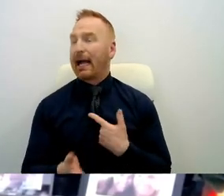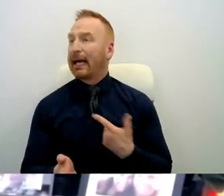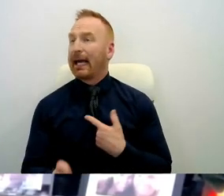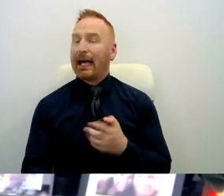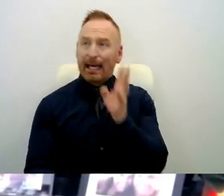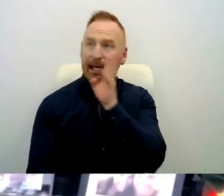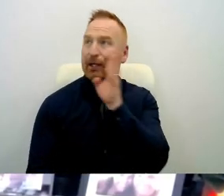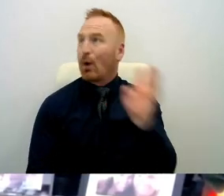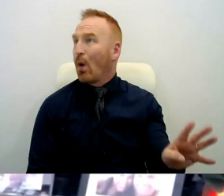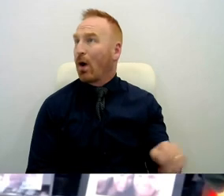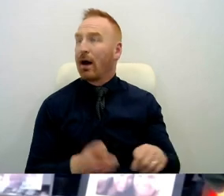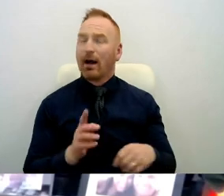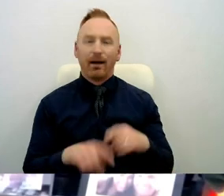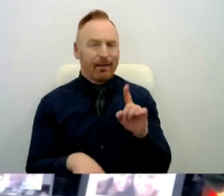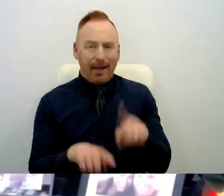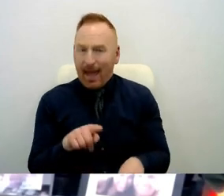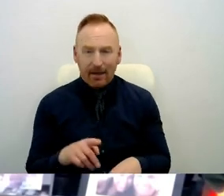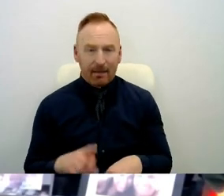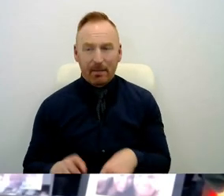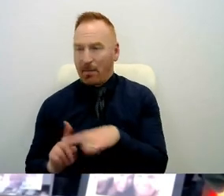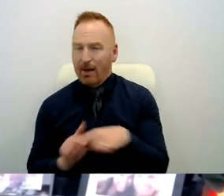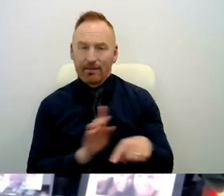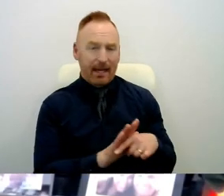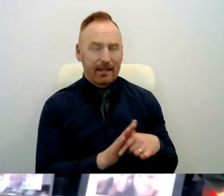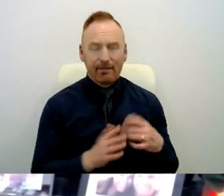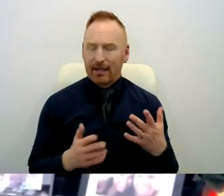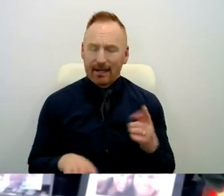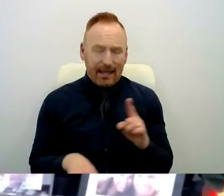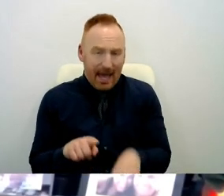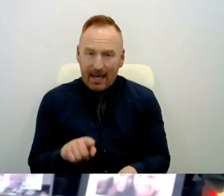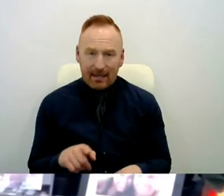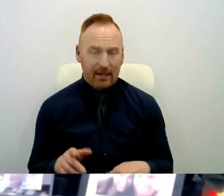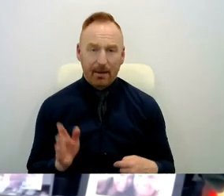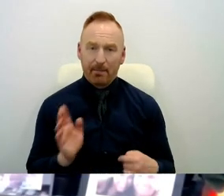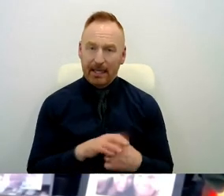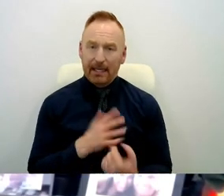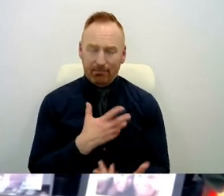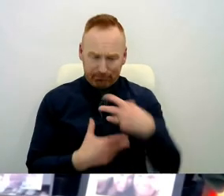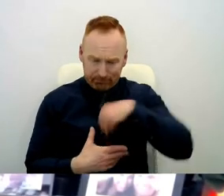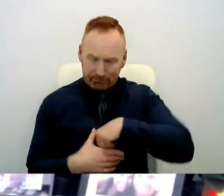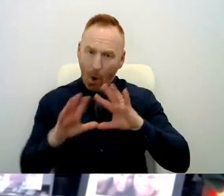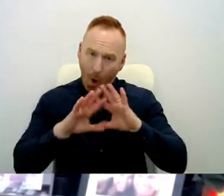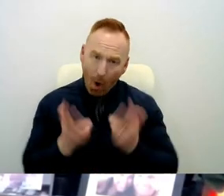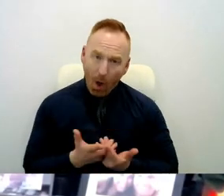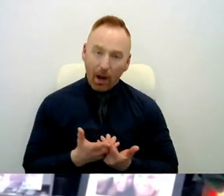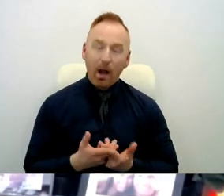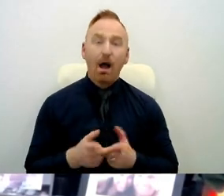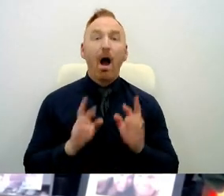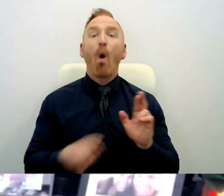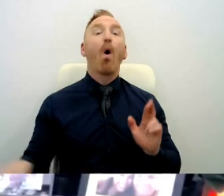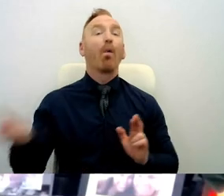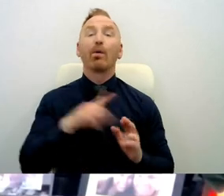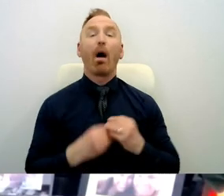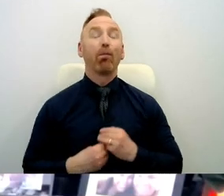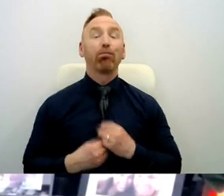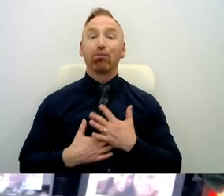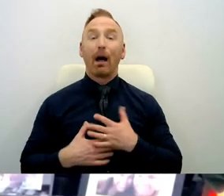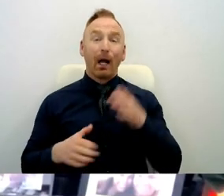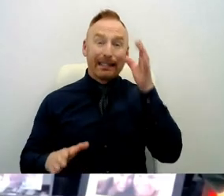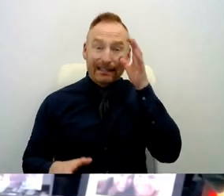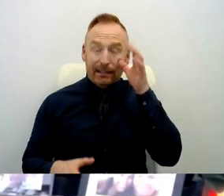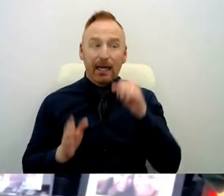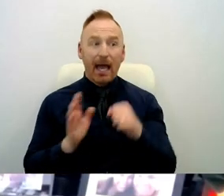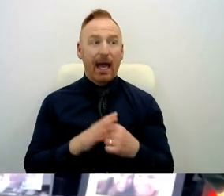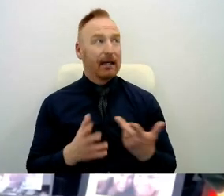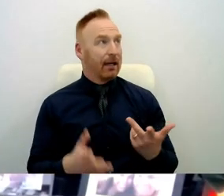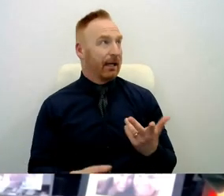good, and we can't turn away from the bad. I hope that this talk inspires those who've been listening to embrace and to learn more about our